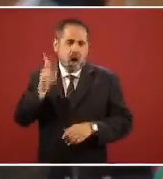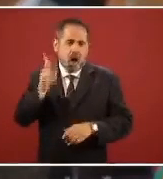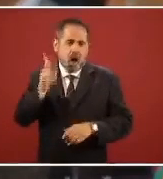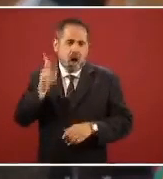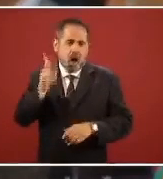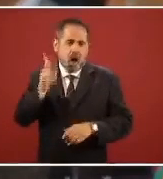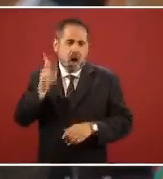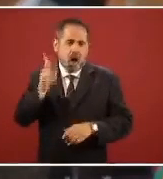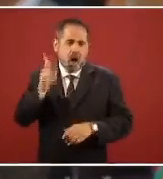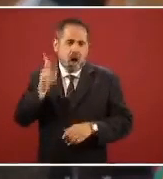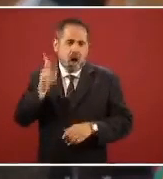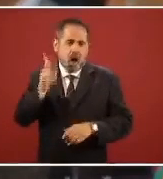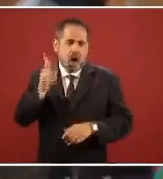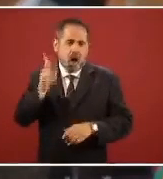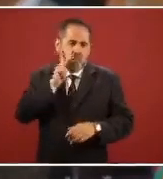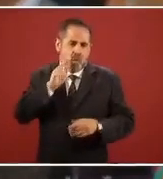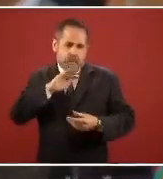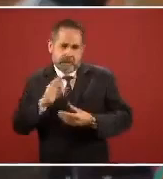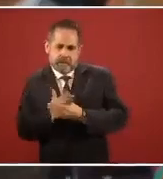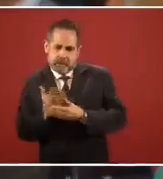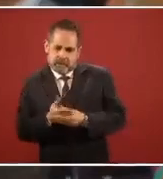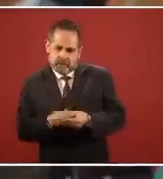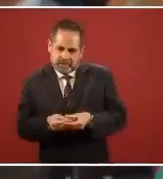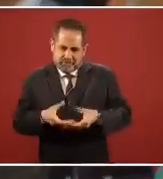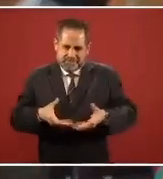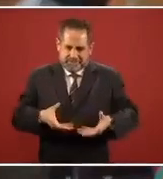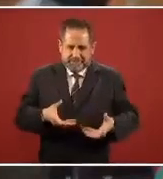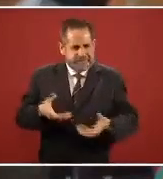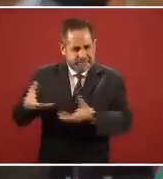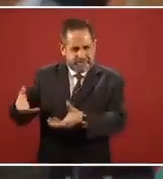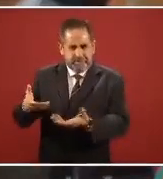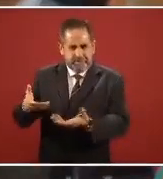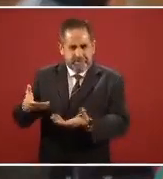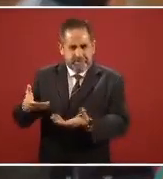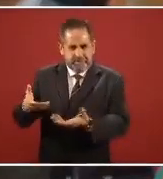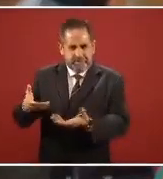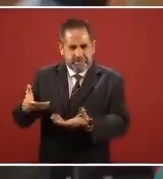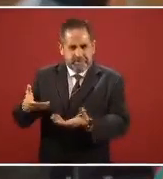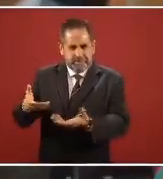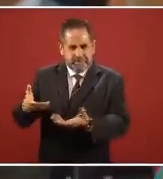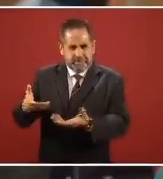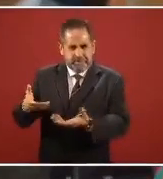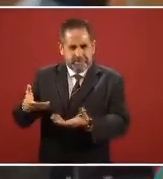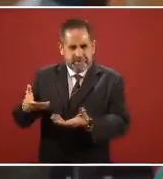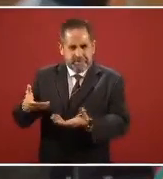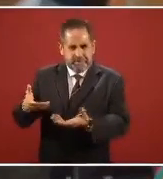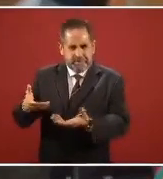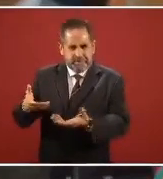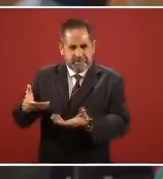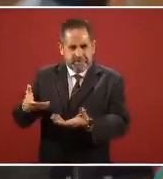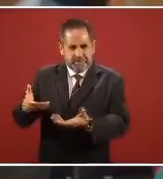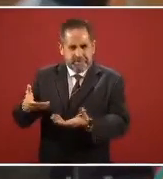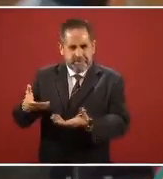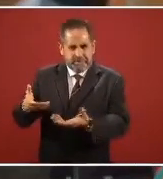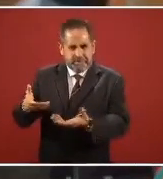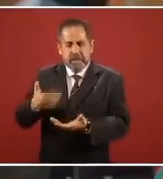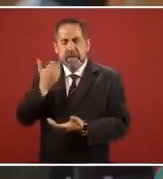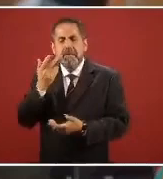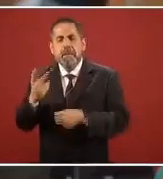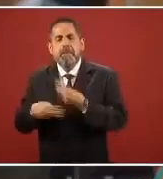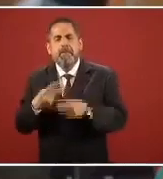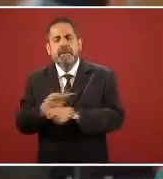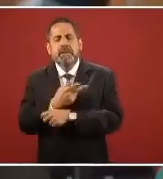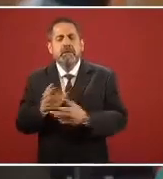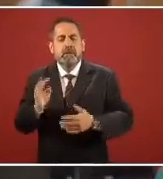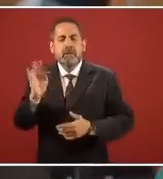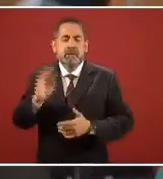which we have the evidence here. De todos ellos. ¿Qué va a pasar, señor presidente? Of all of them. What is going to happen, Mr. President?